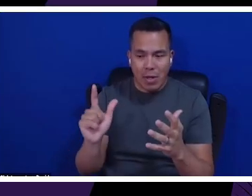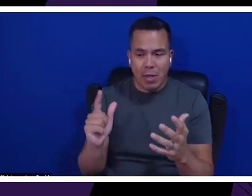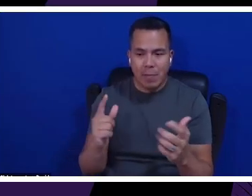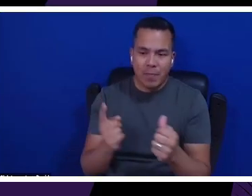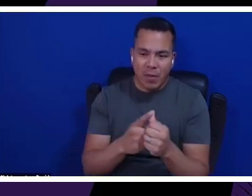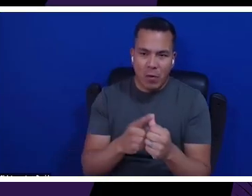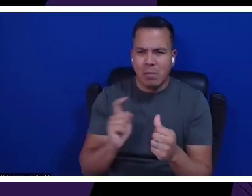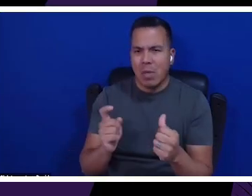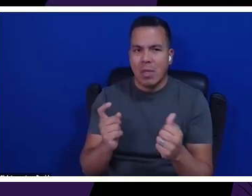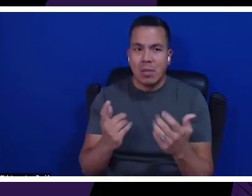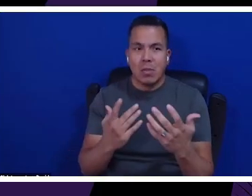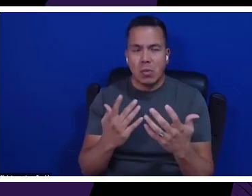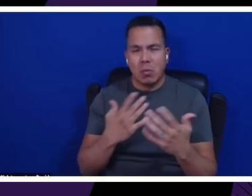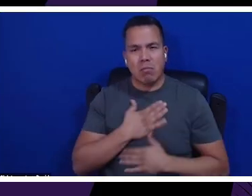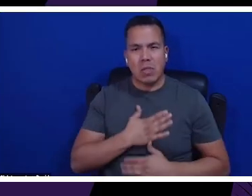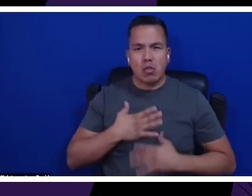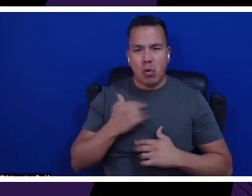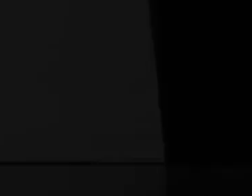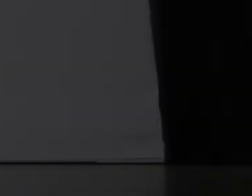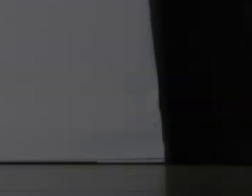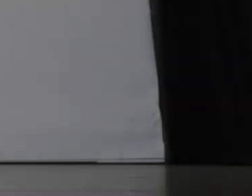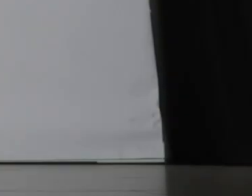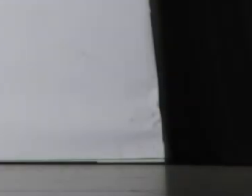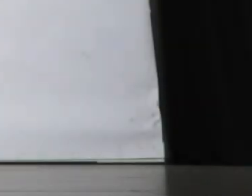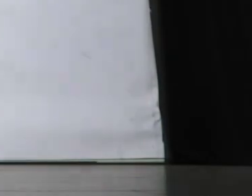appreciate a performance created especially for today.